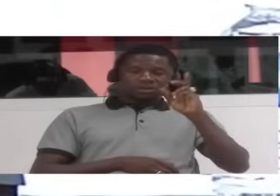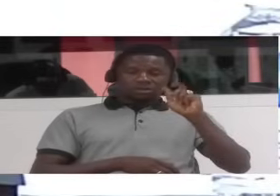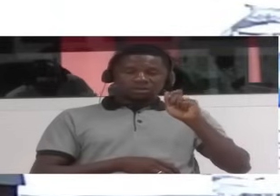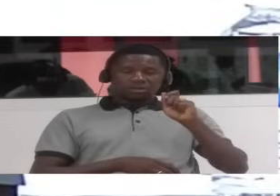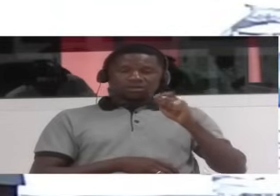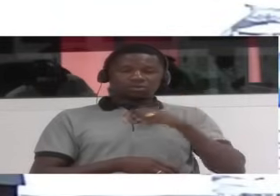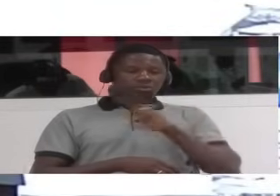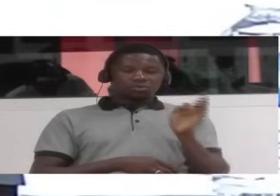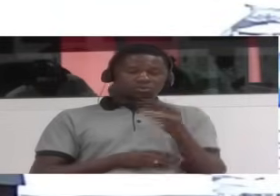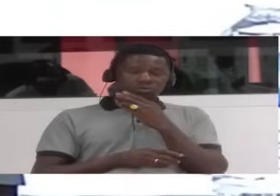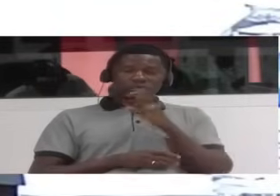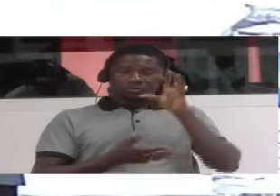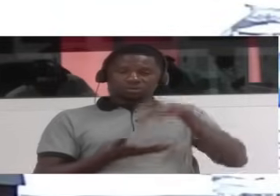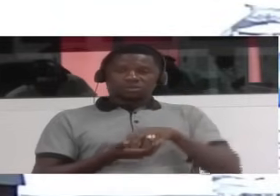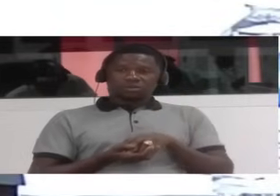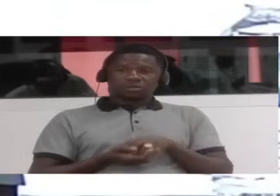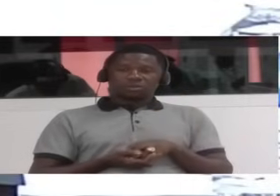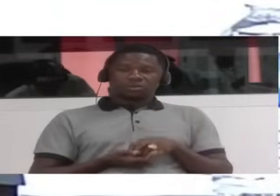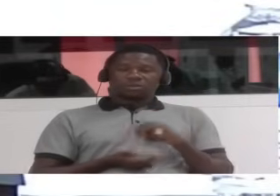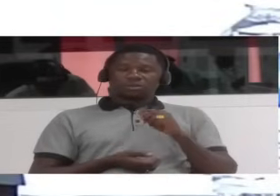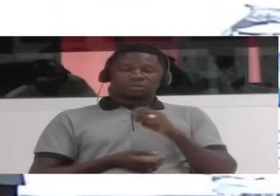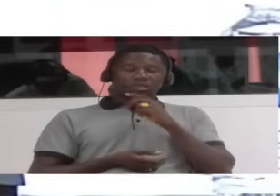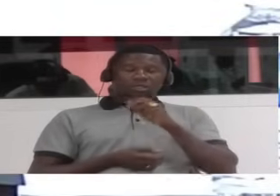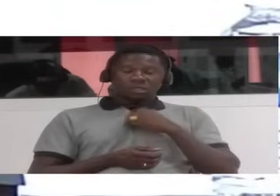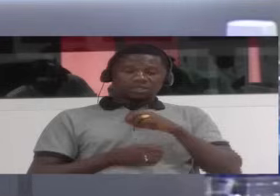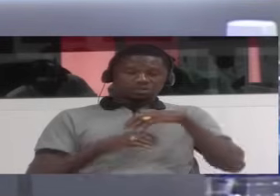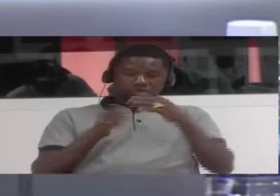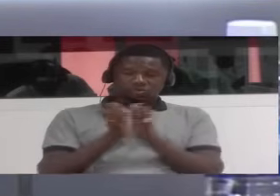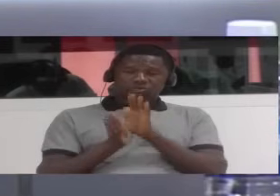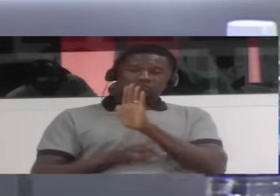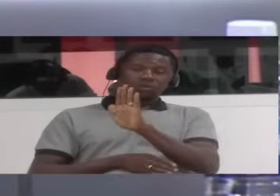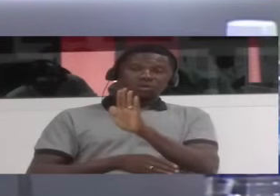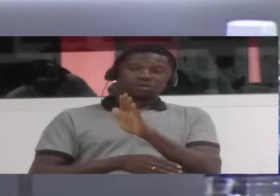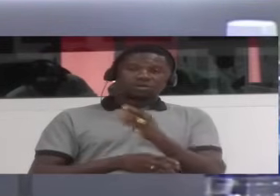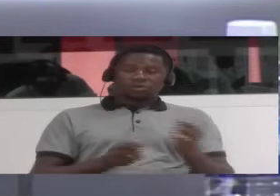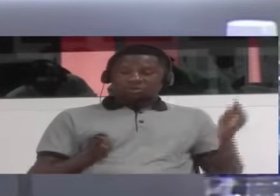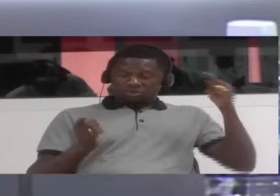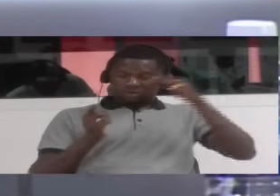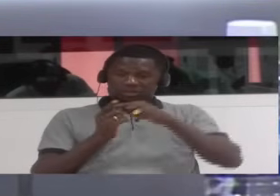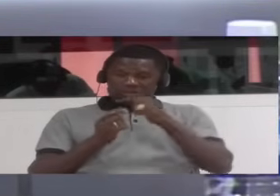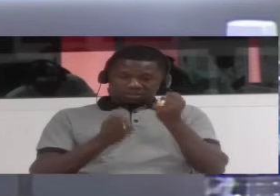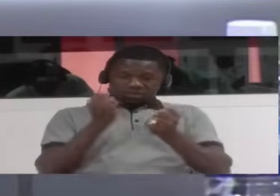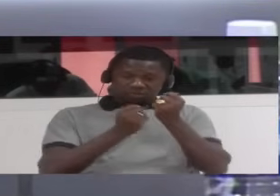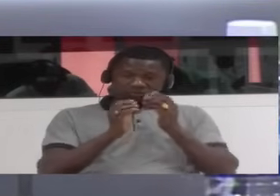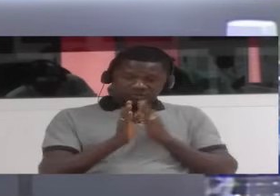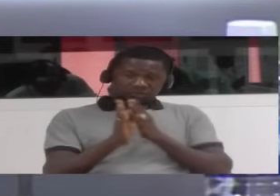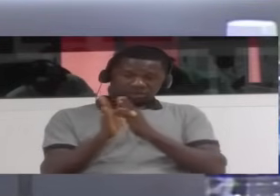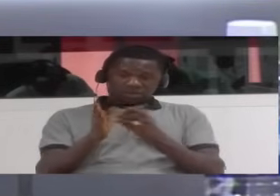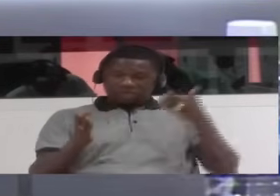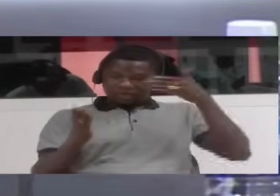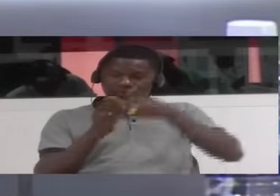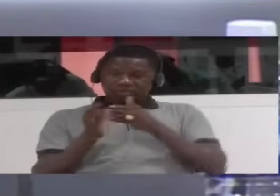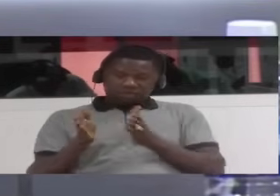That he and his group waited until the convoy arrived from near